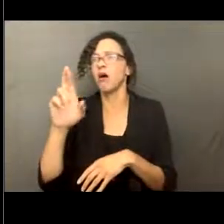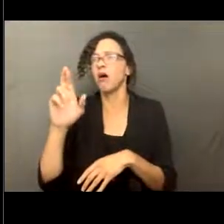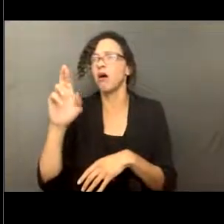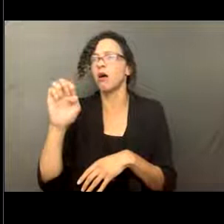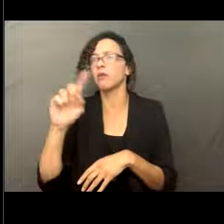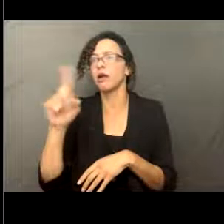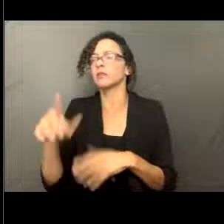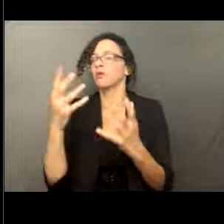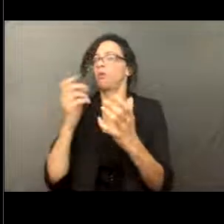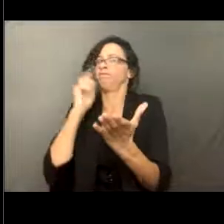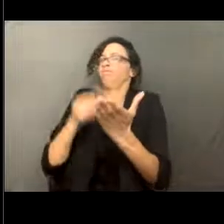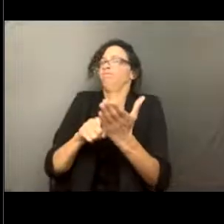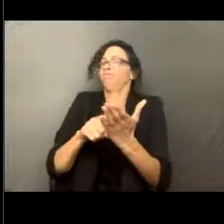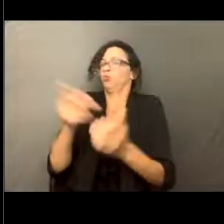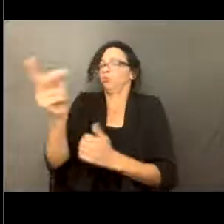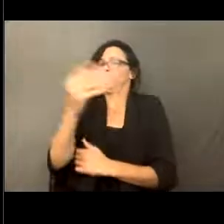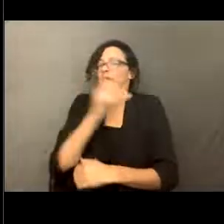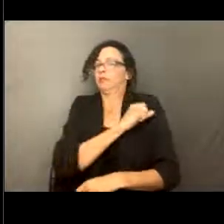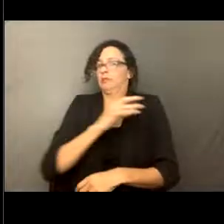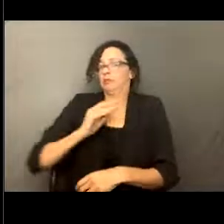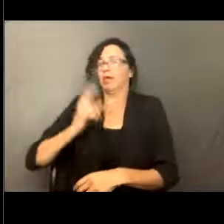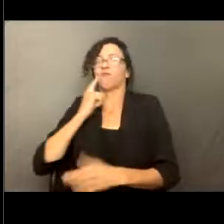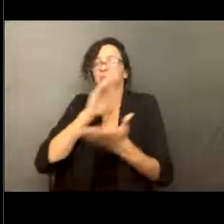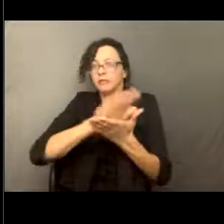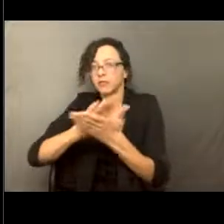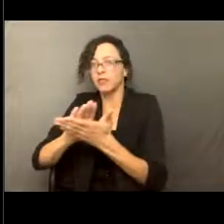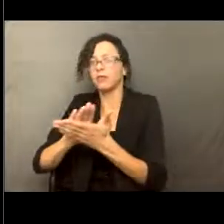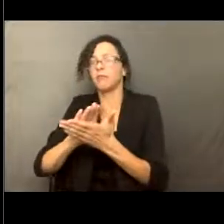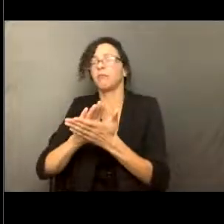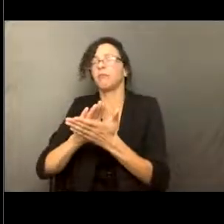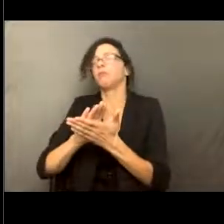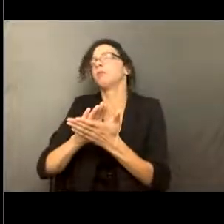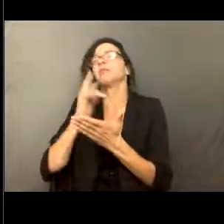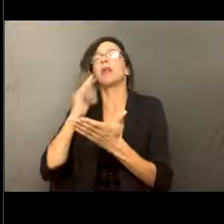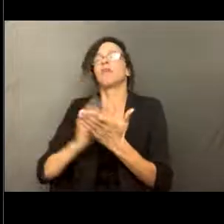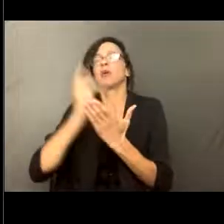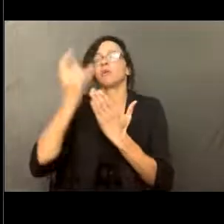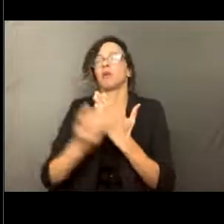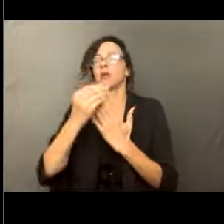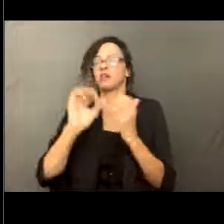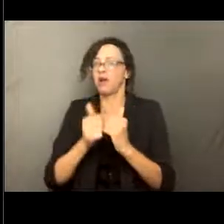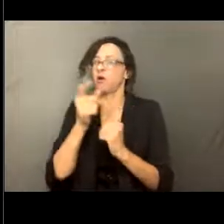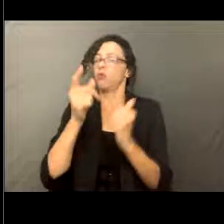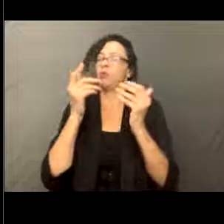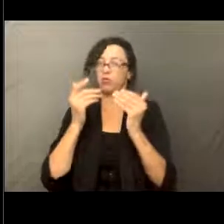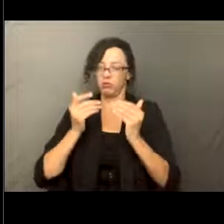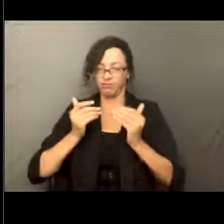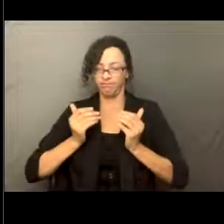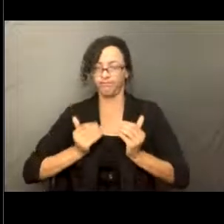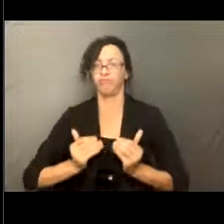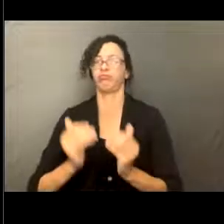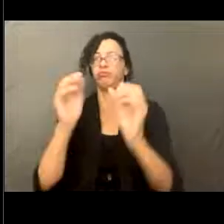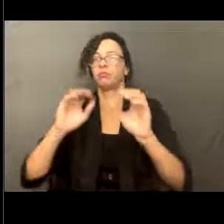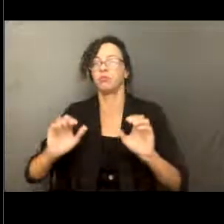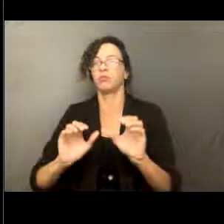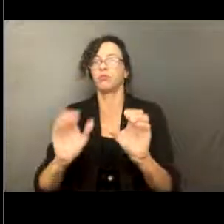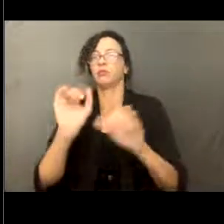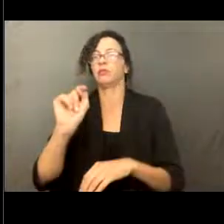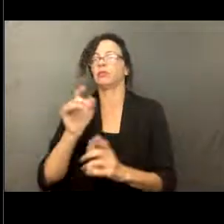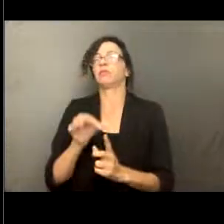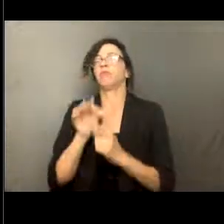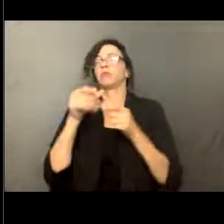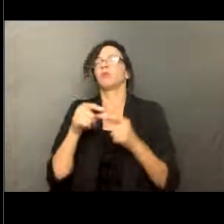the Clean Up California program and the way you're executing it, that especially in this like wildfire period,